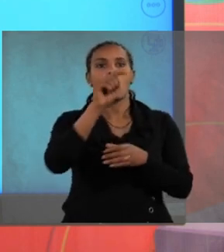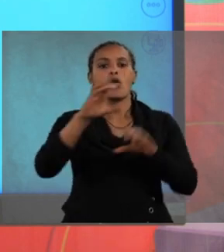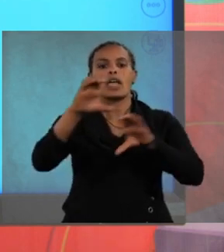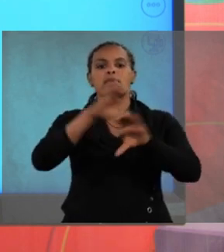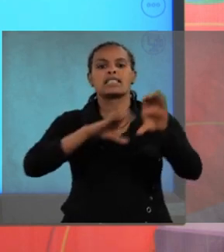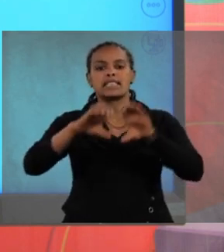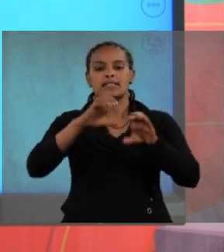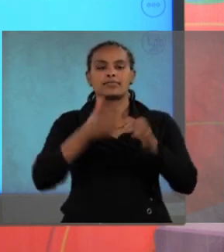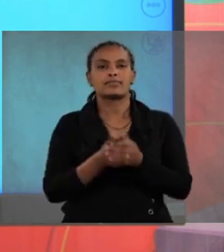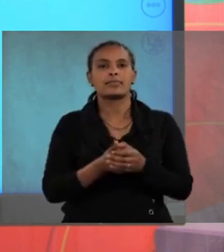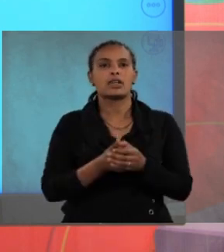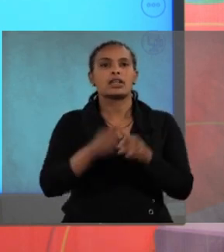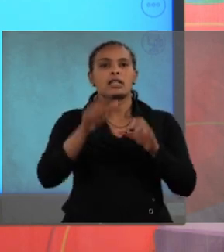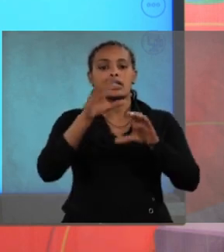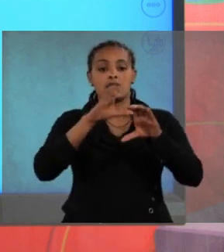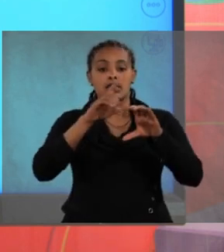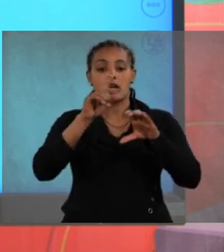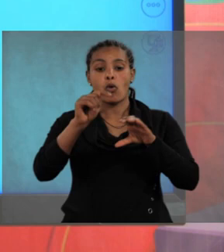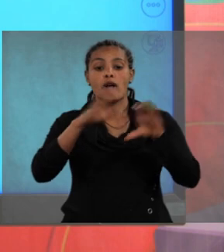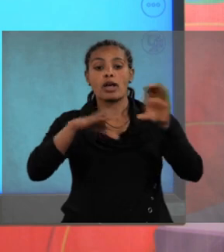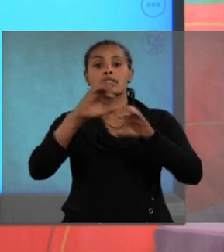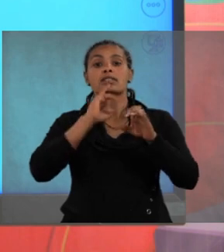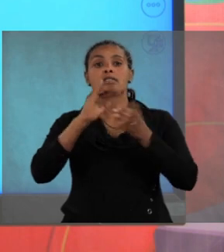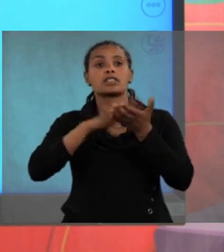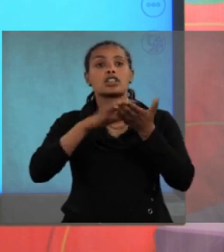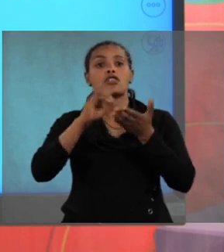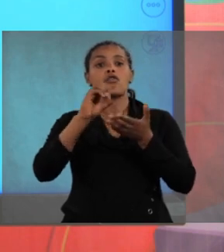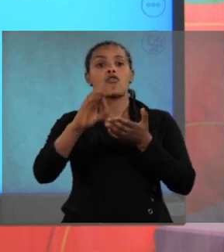Thermochemistry. Thermochemistry is the study